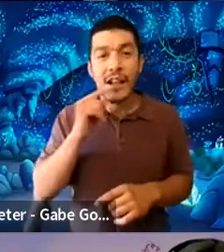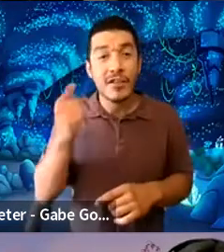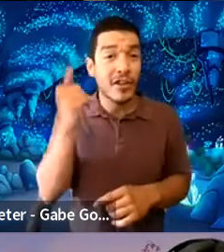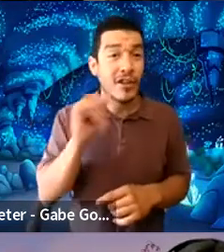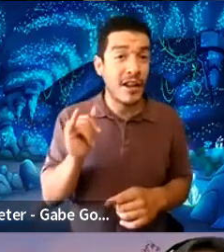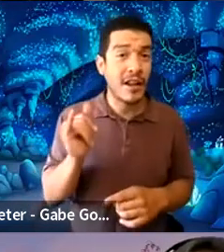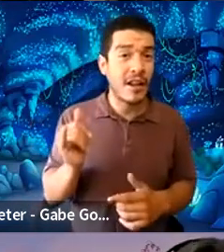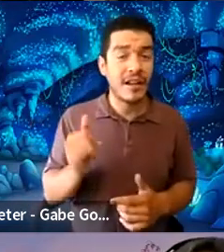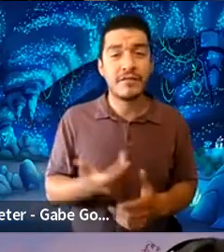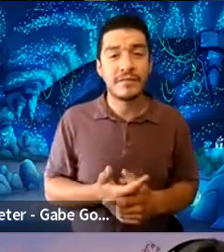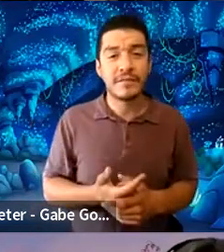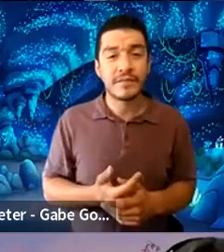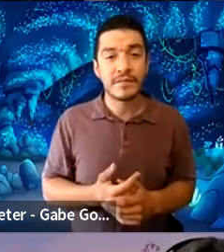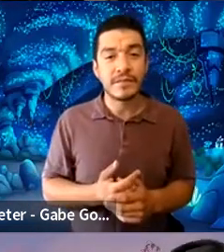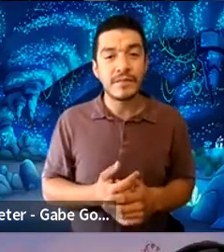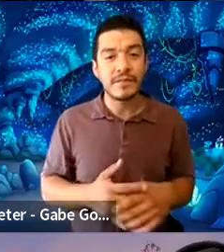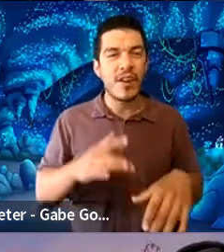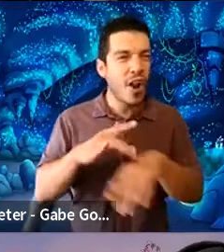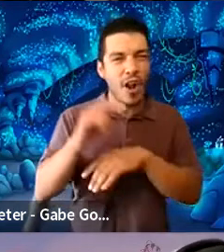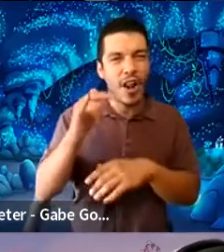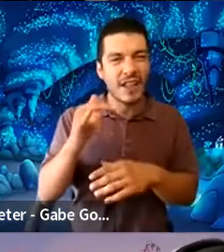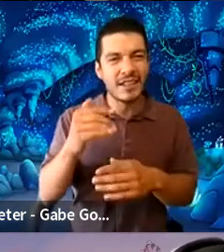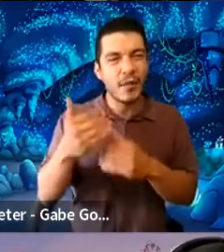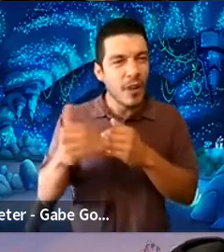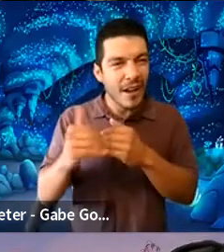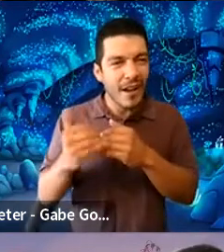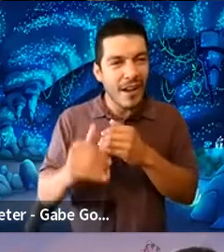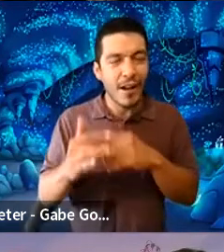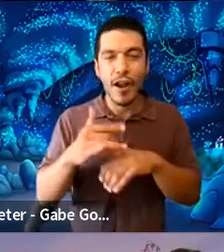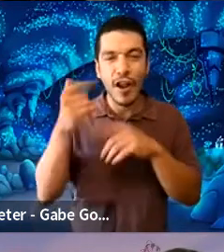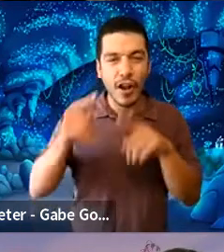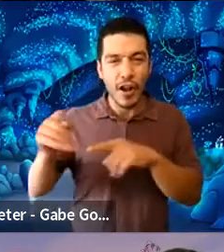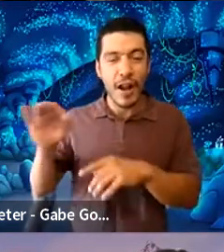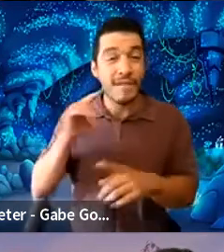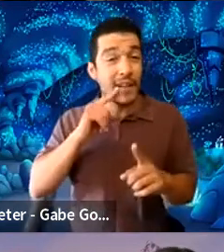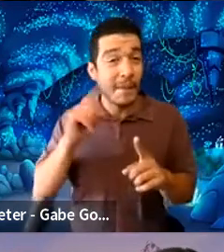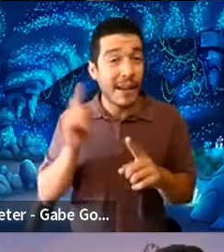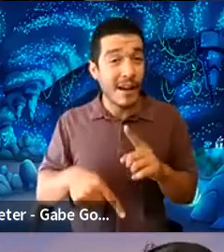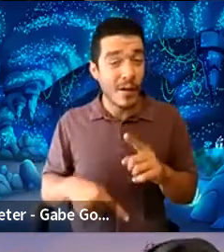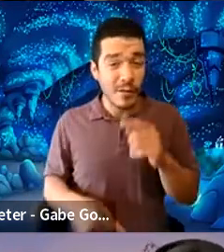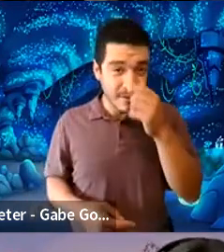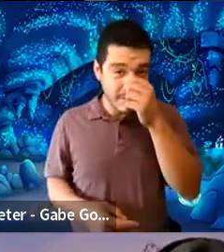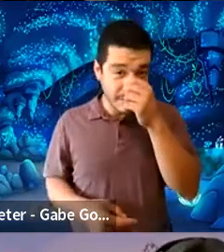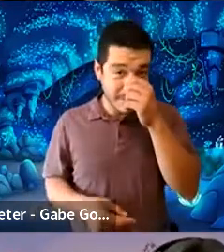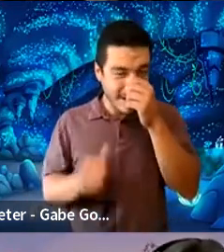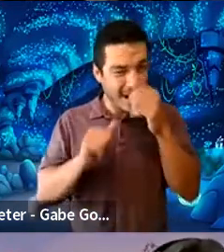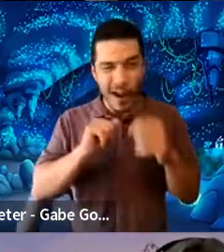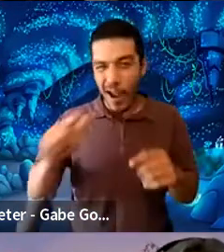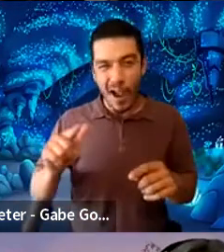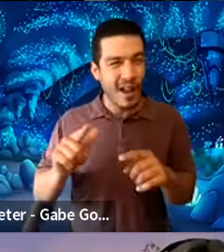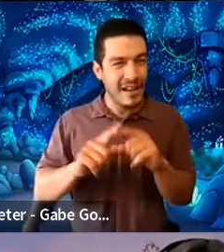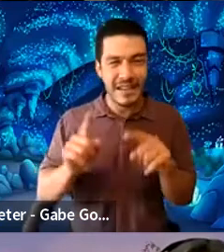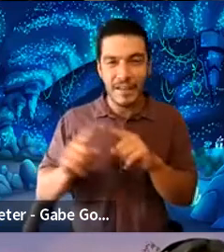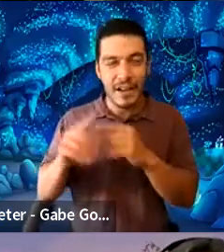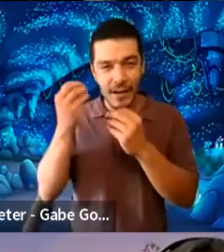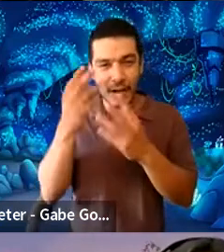been, the earliest bread, like the earliest occurrence of tomatoes, and like all this kind of different